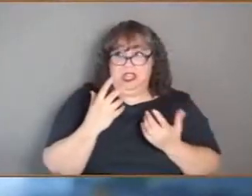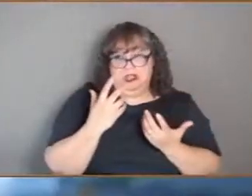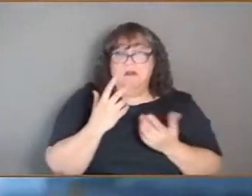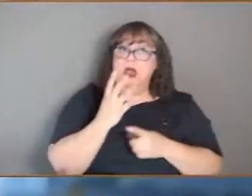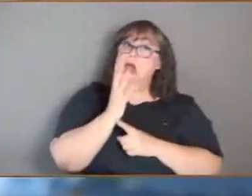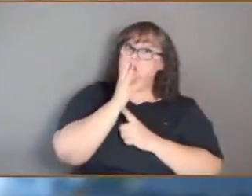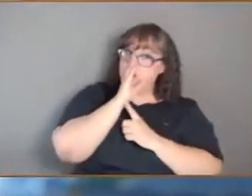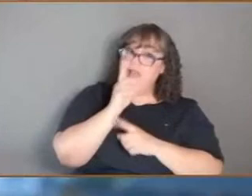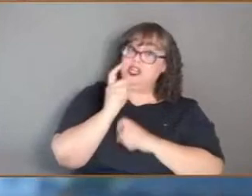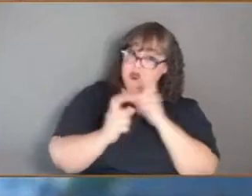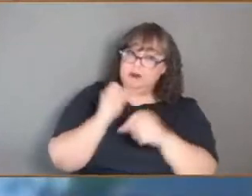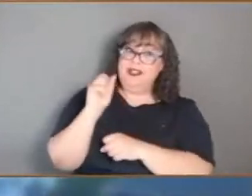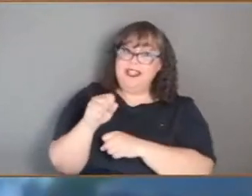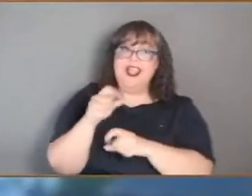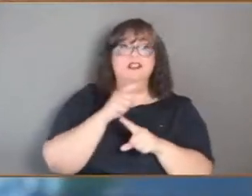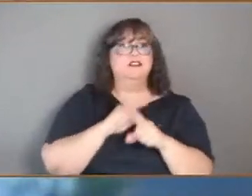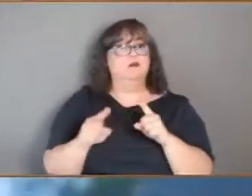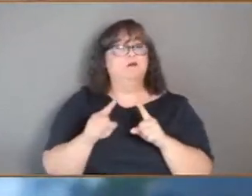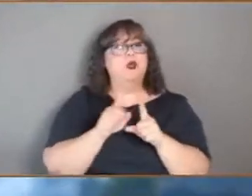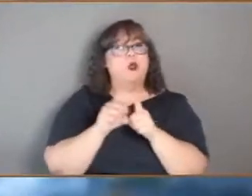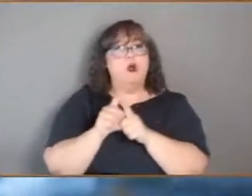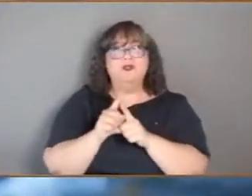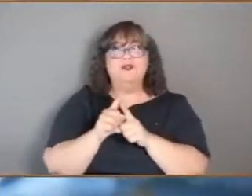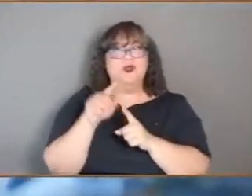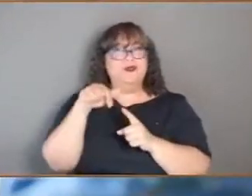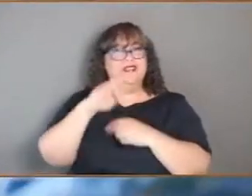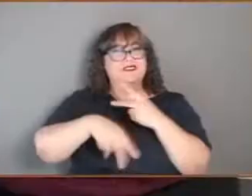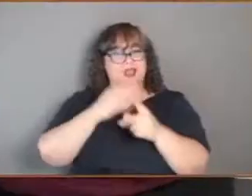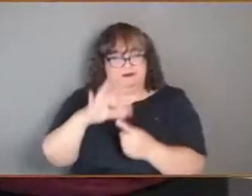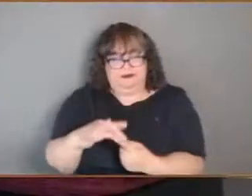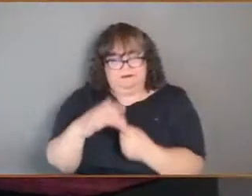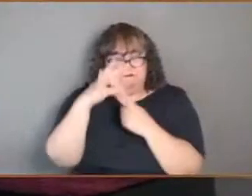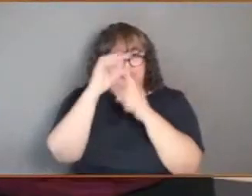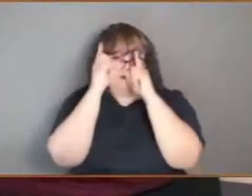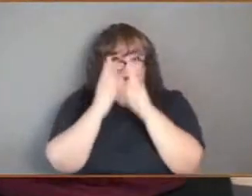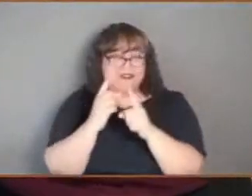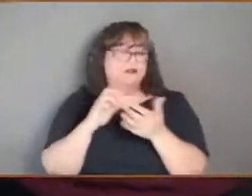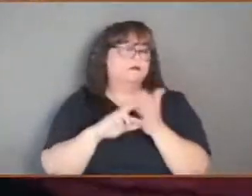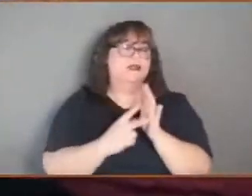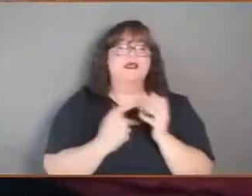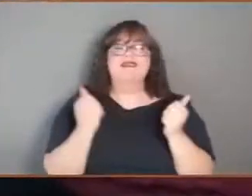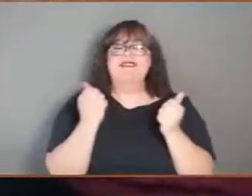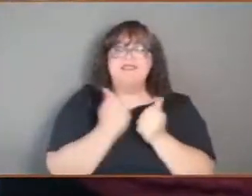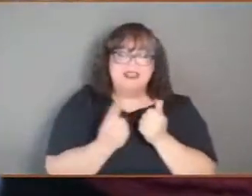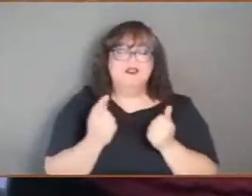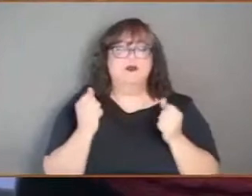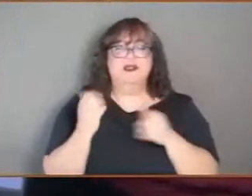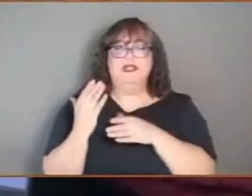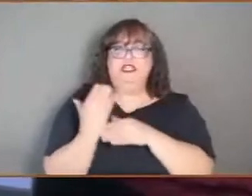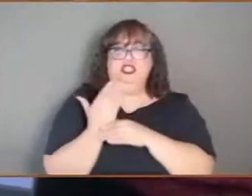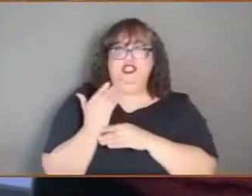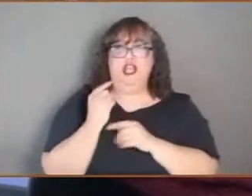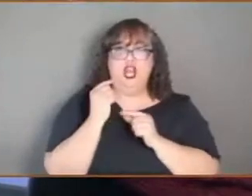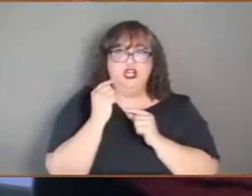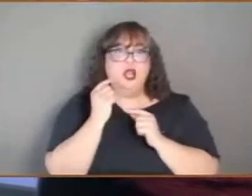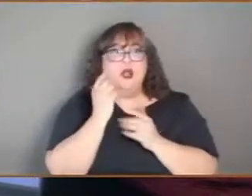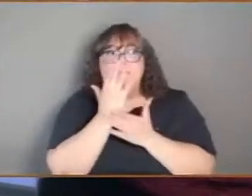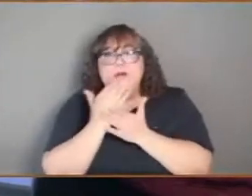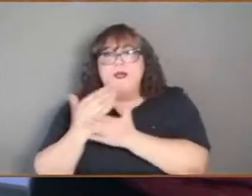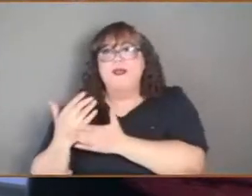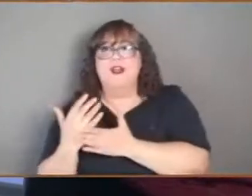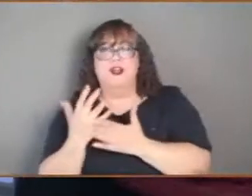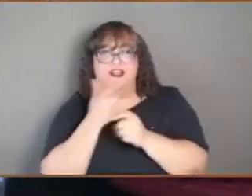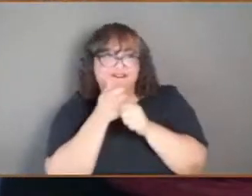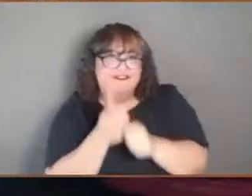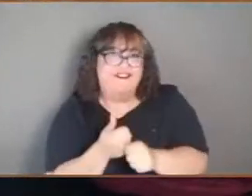something, a mission that as special as this, that really everyone is able to share a part of and everyone's able to follow for